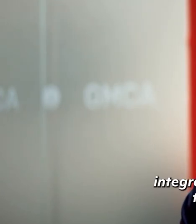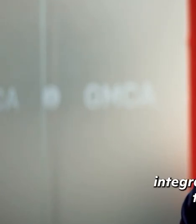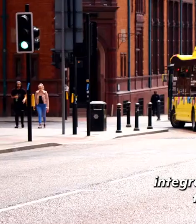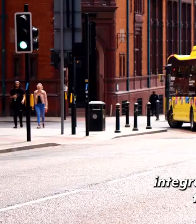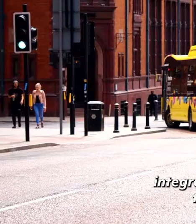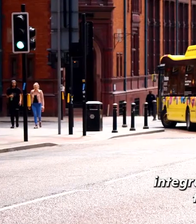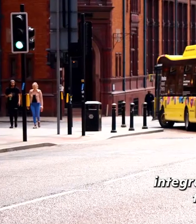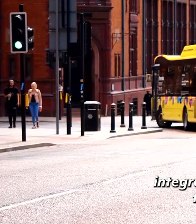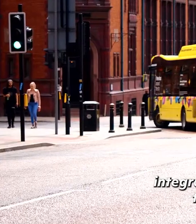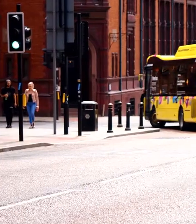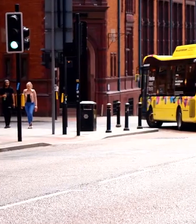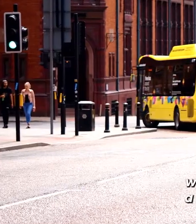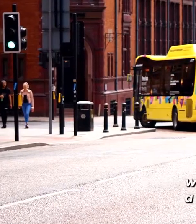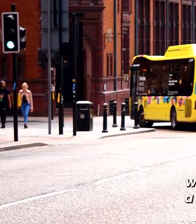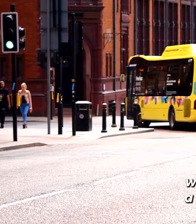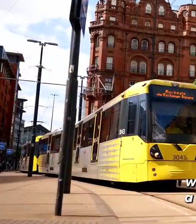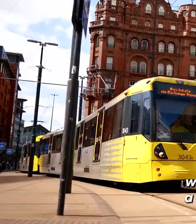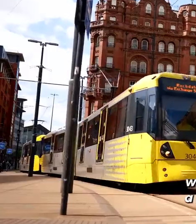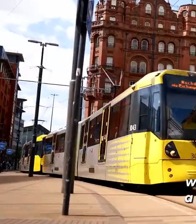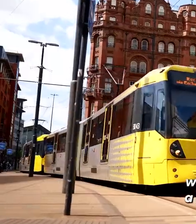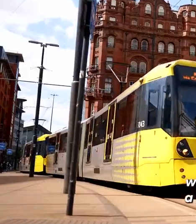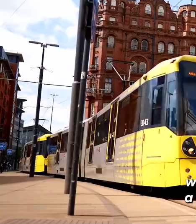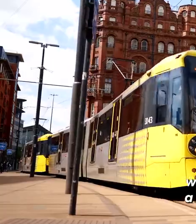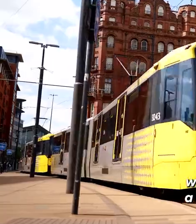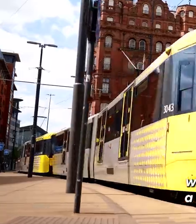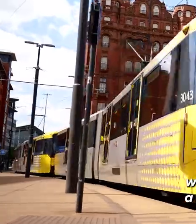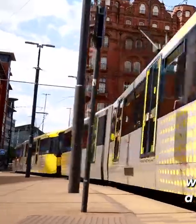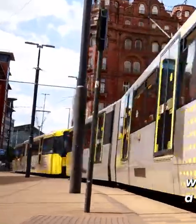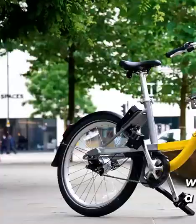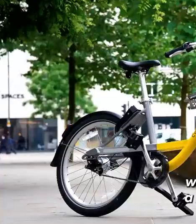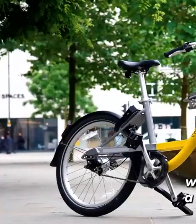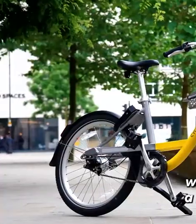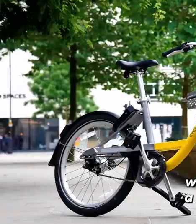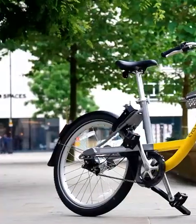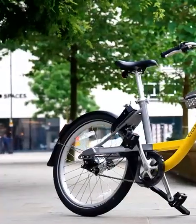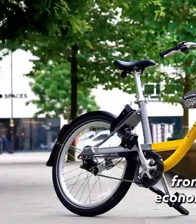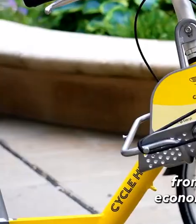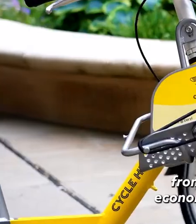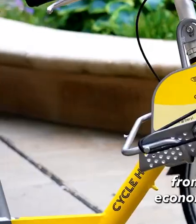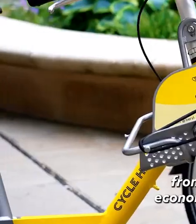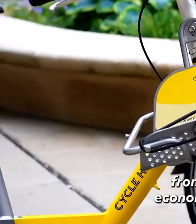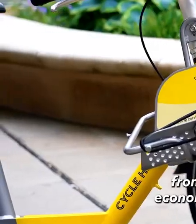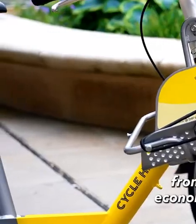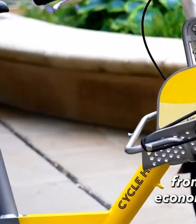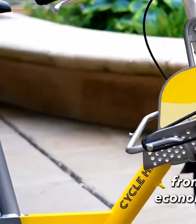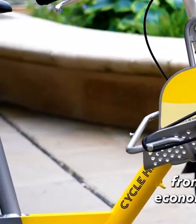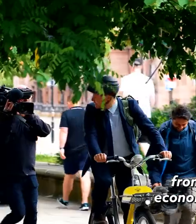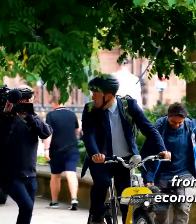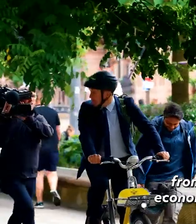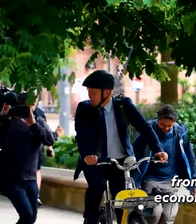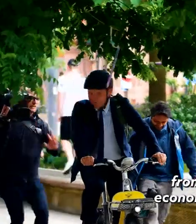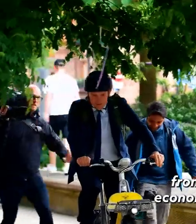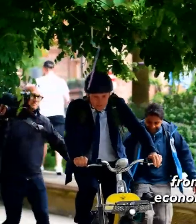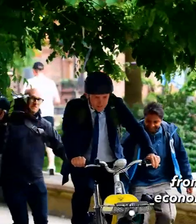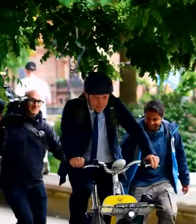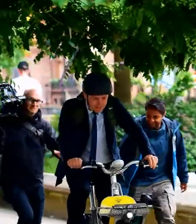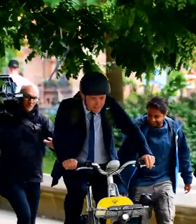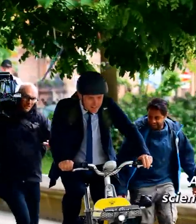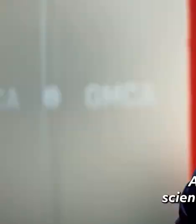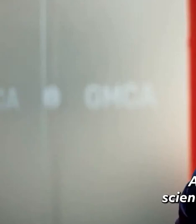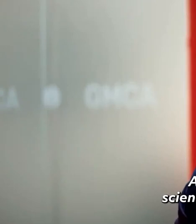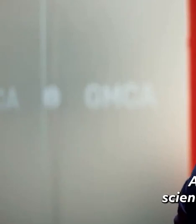transport system to Greater Manchester, which will help us remove 1 million tonnes of carbon from the Greater Manchester economy over the next